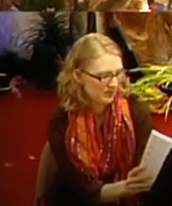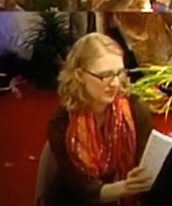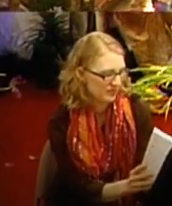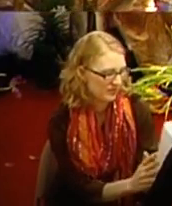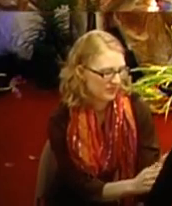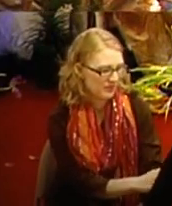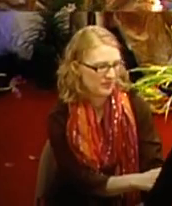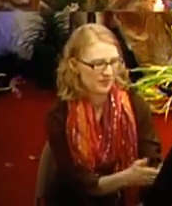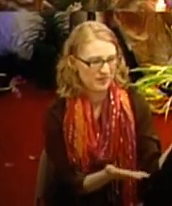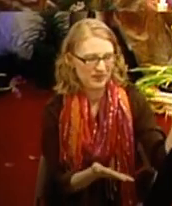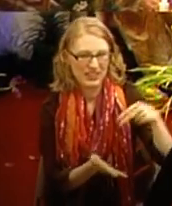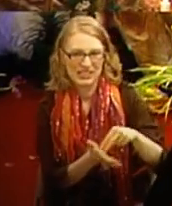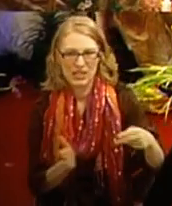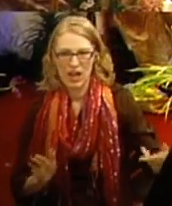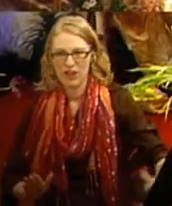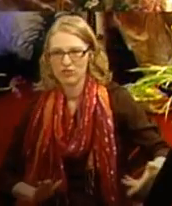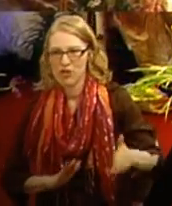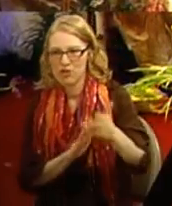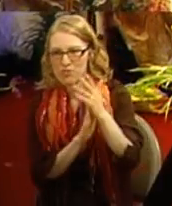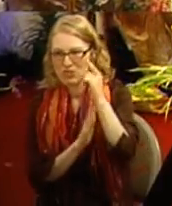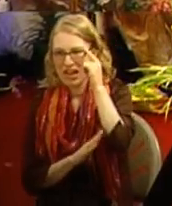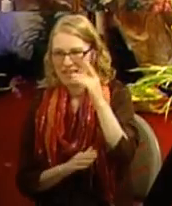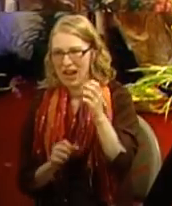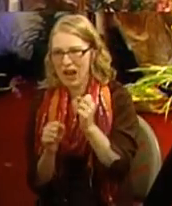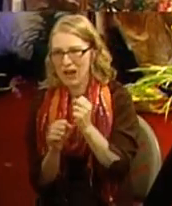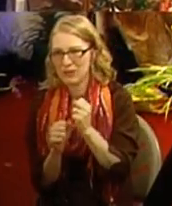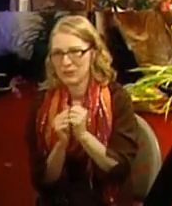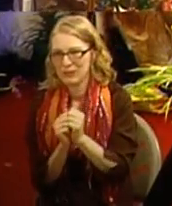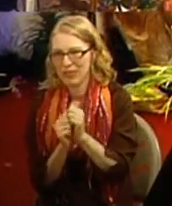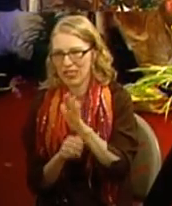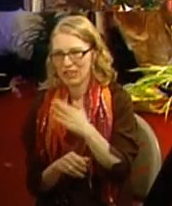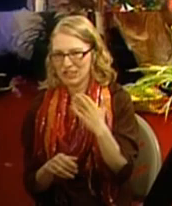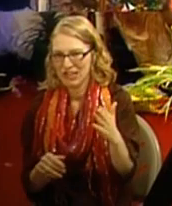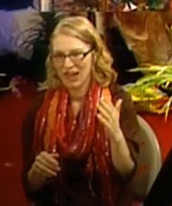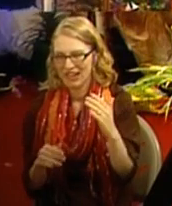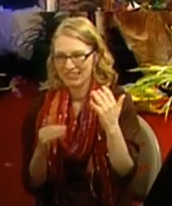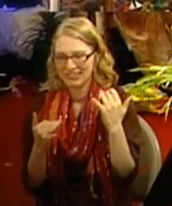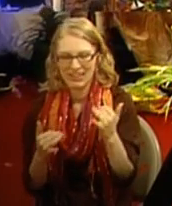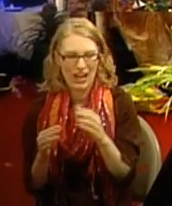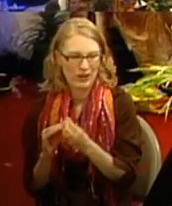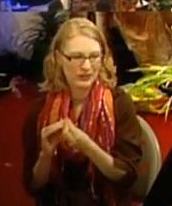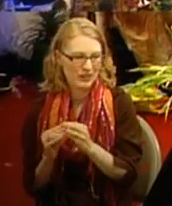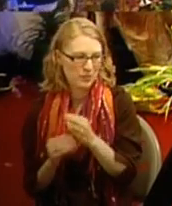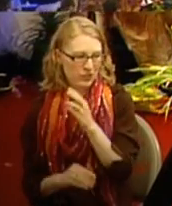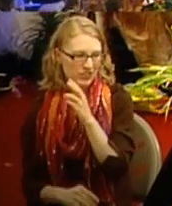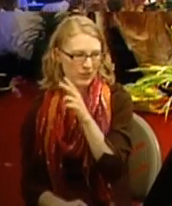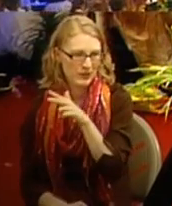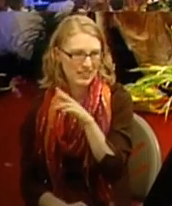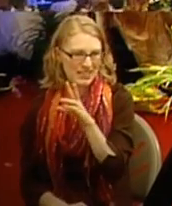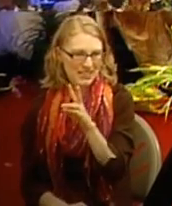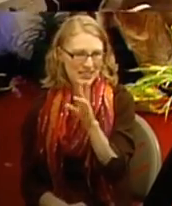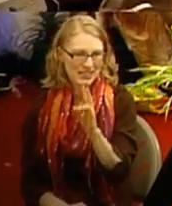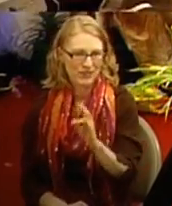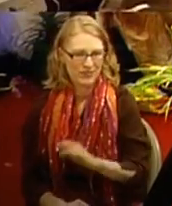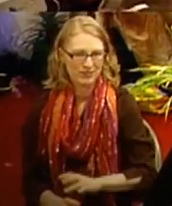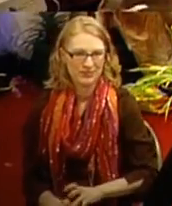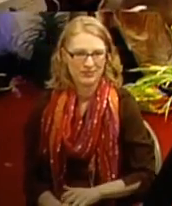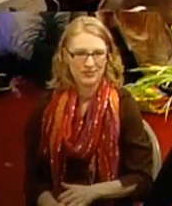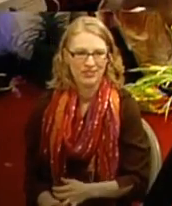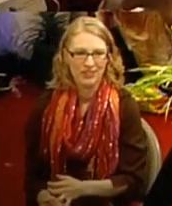Let's stand and applaud God with our song, "Now All the Vault of Heaven Resound," hymn number 367.